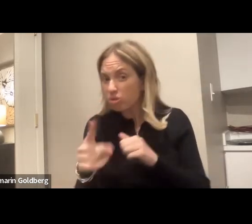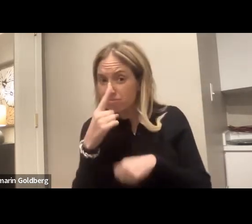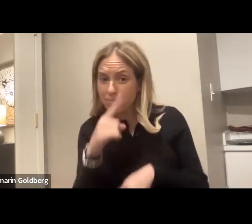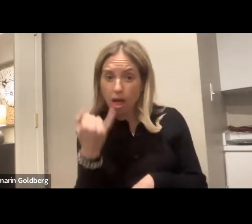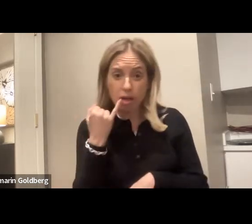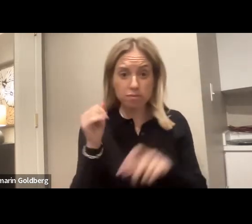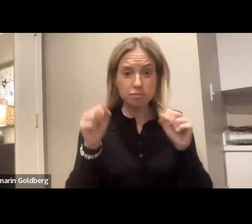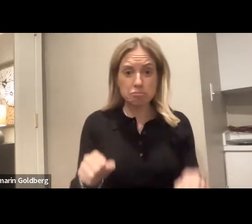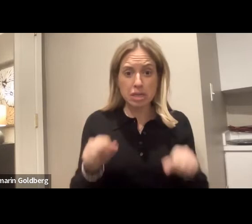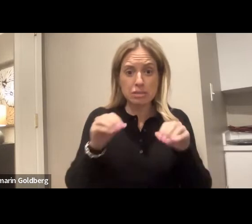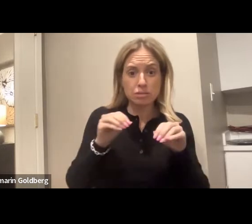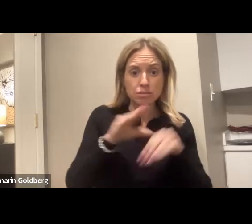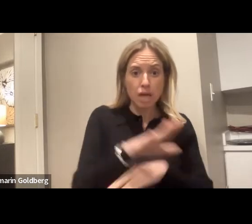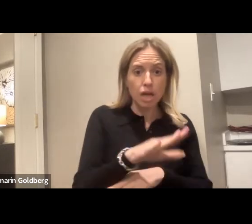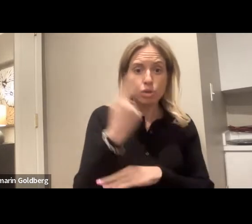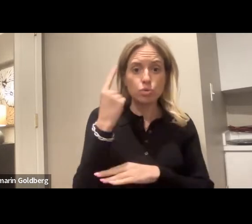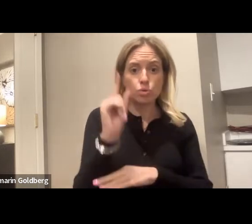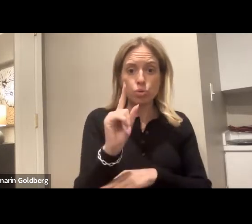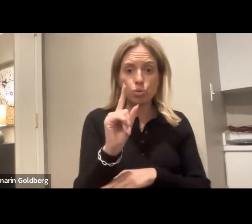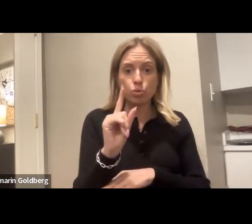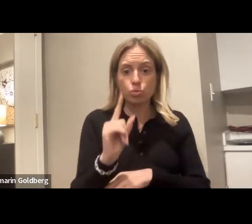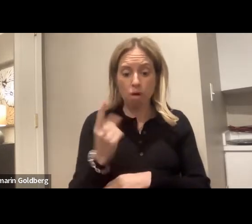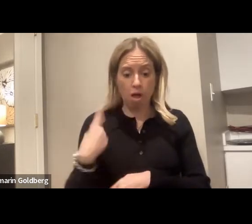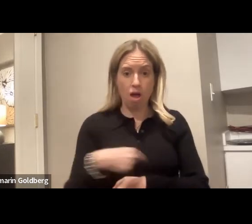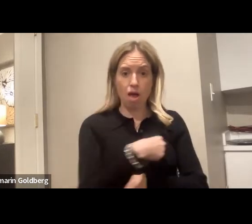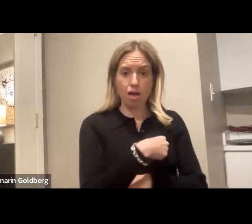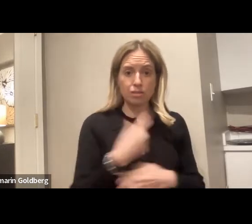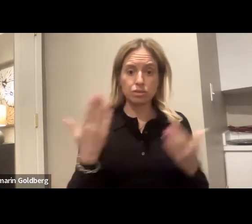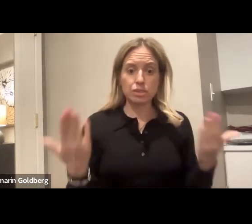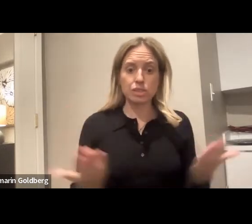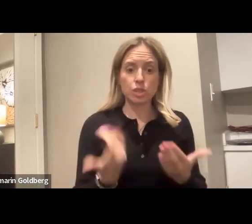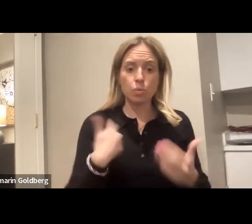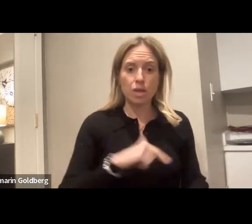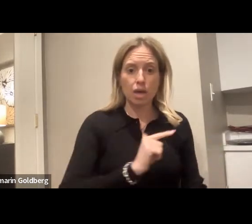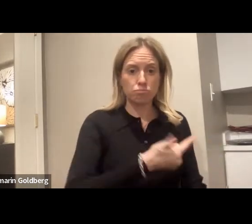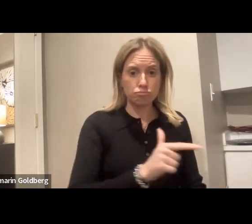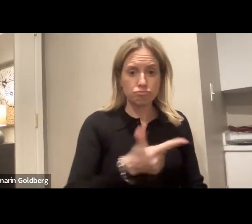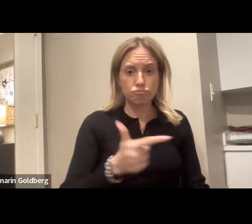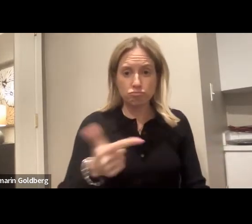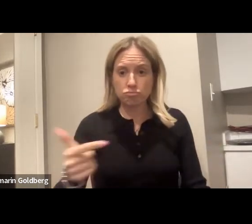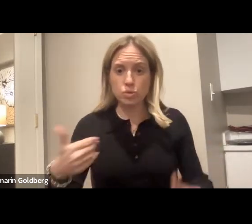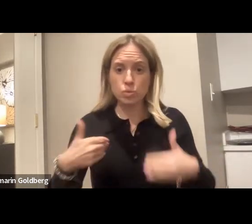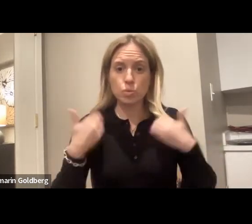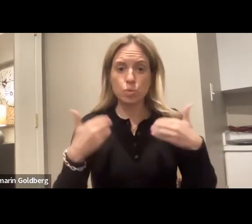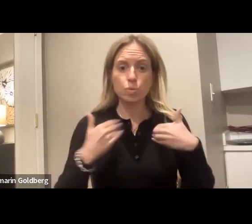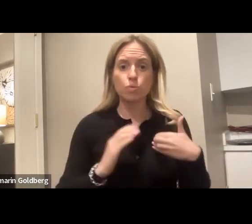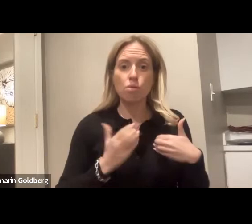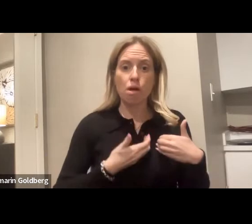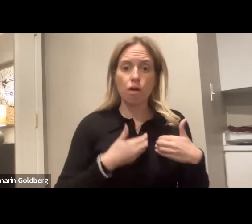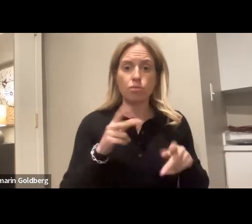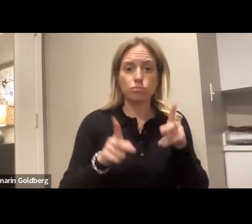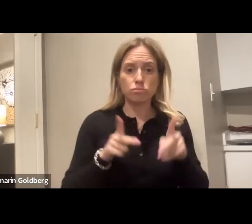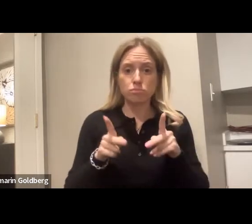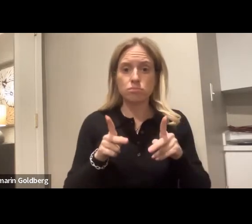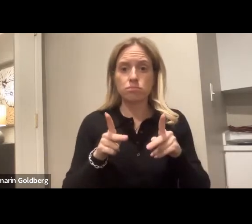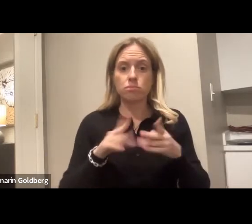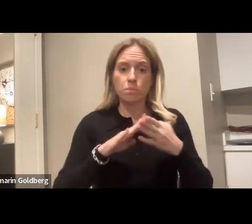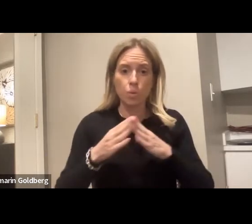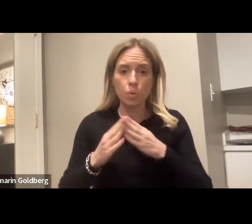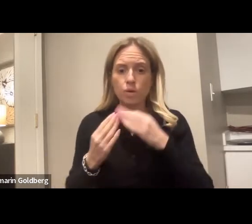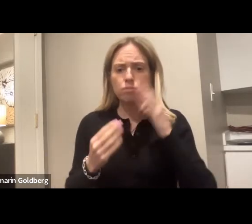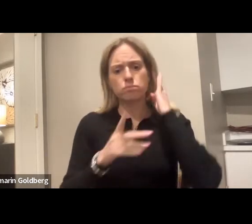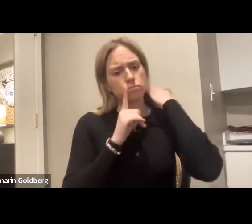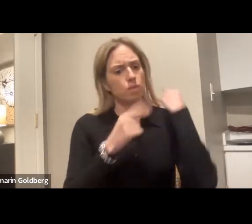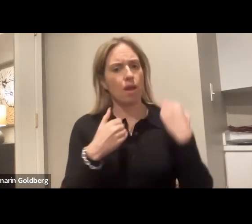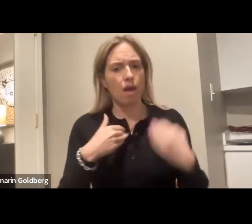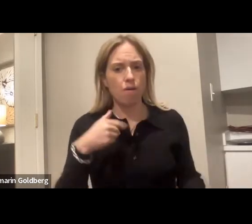the commissioners so that we can pass it around to the youth in our communities? Sure. We have a